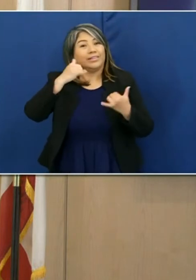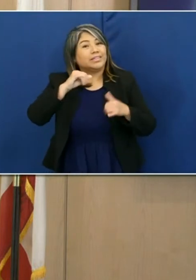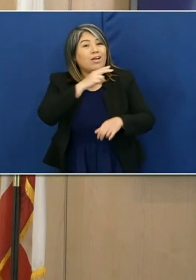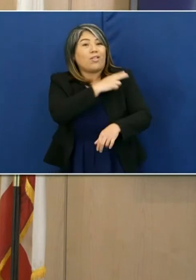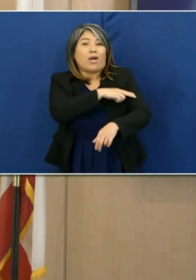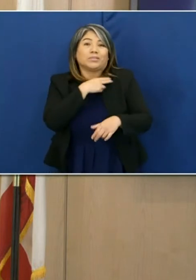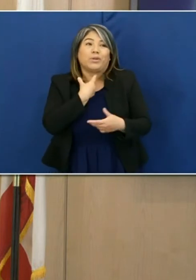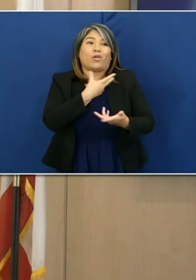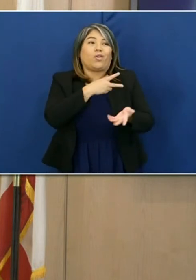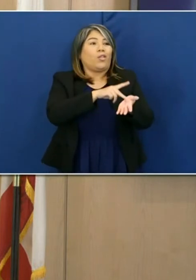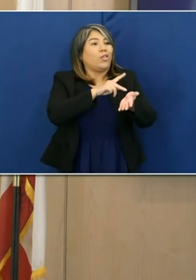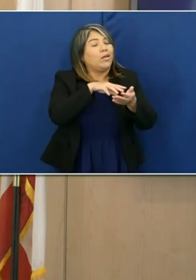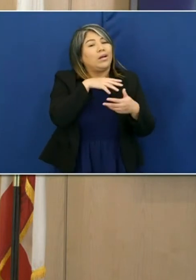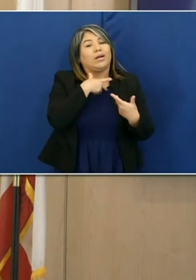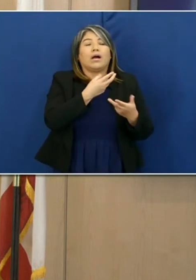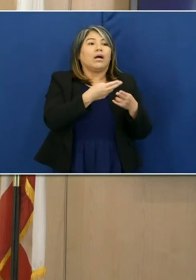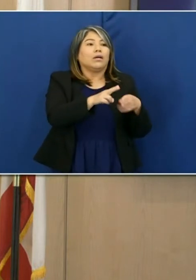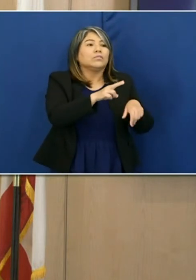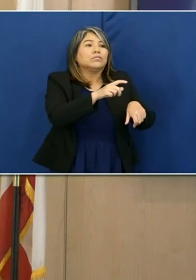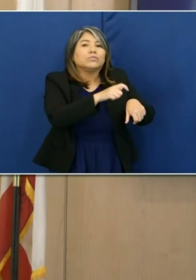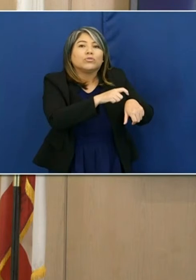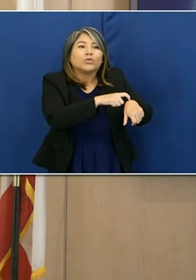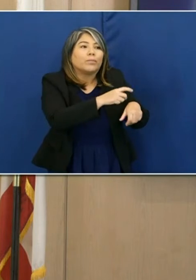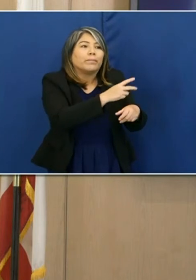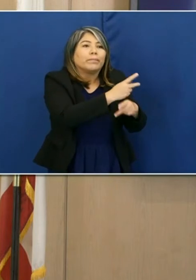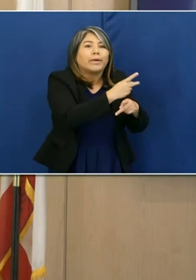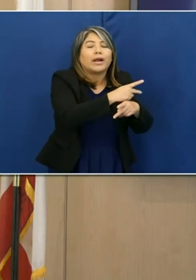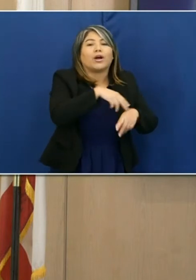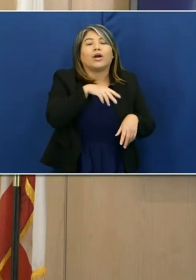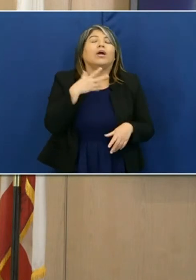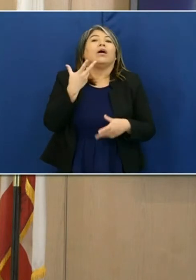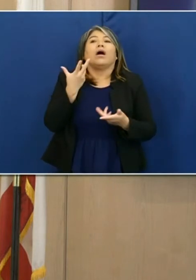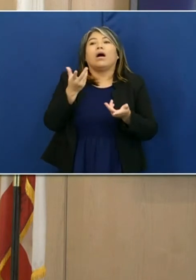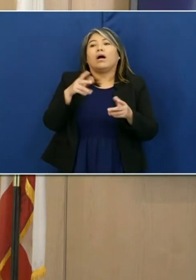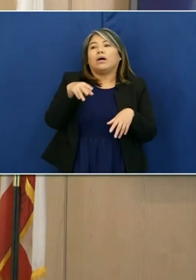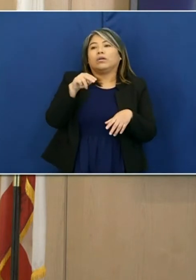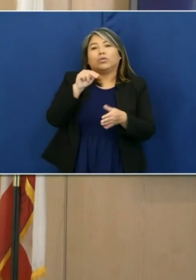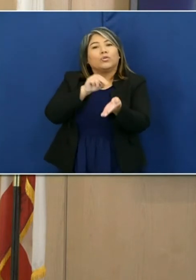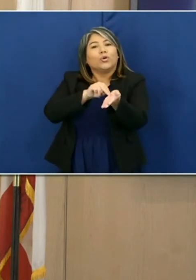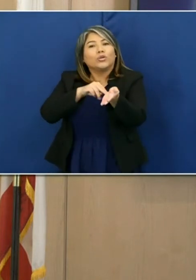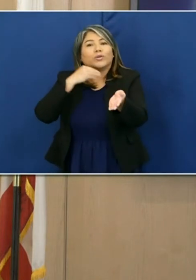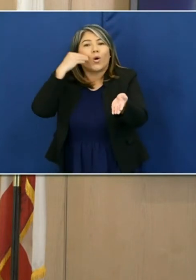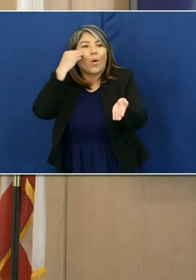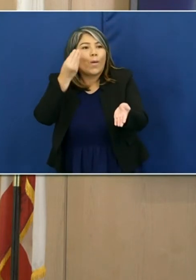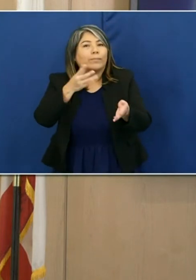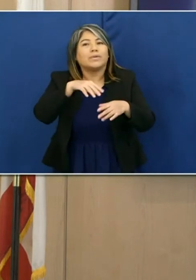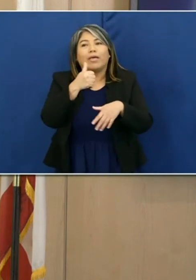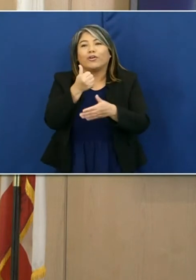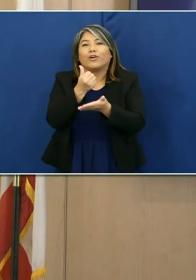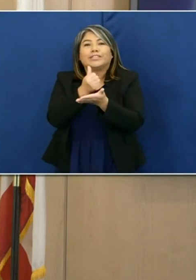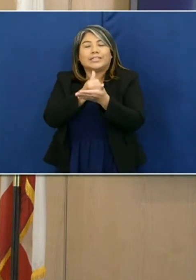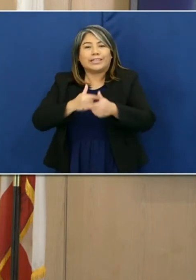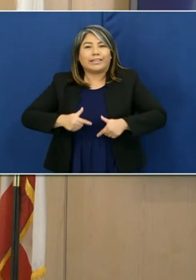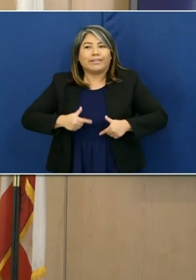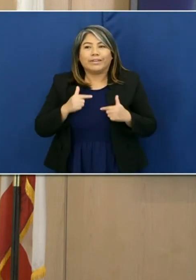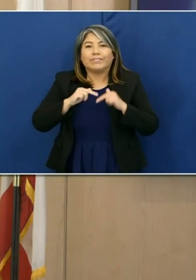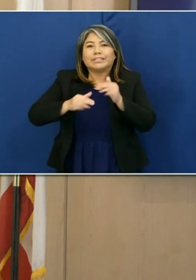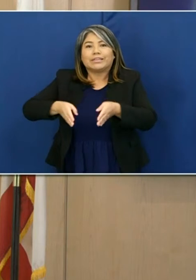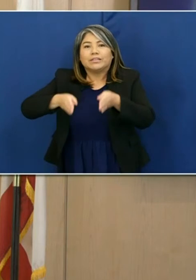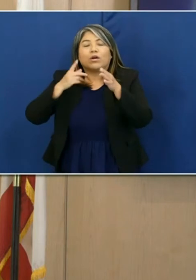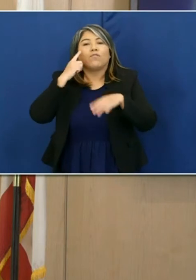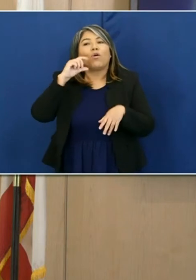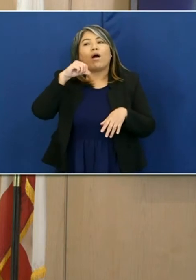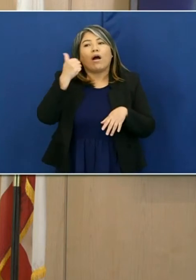hospitals, staff and residents in skilled nursing facilities, assisted living centers, and other similar settings for the older or medically